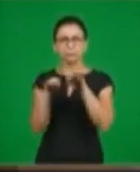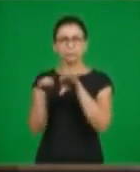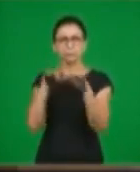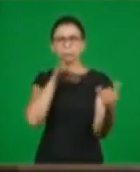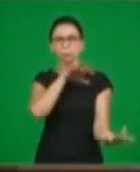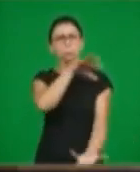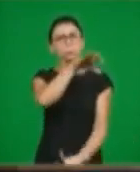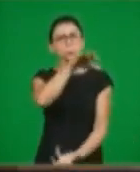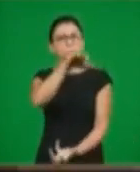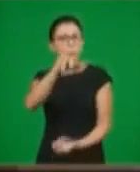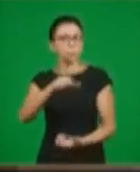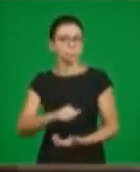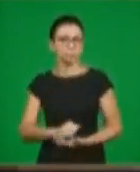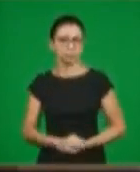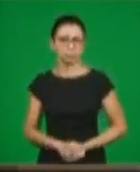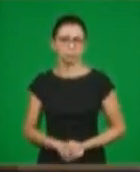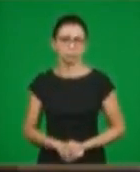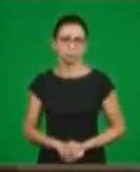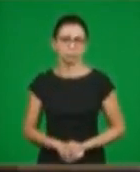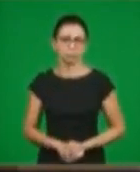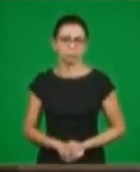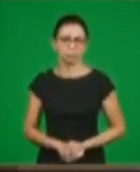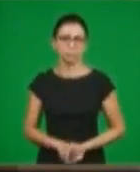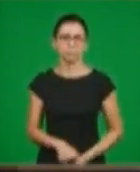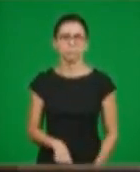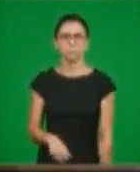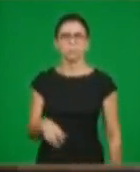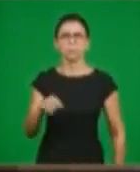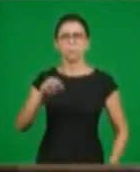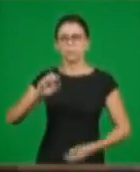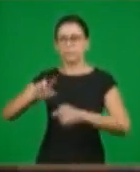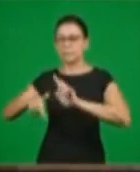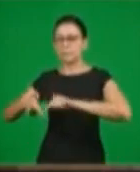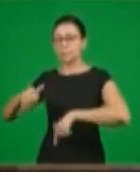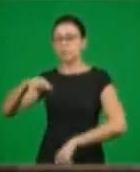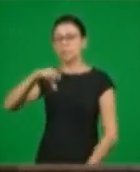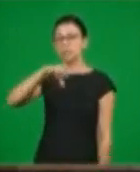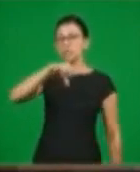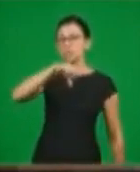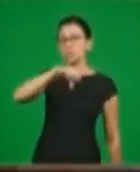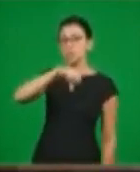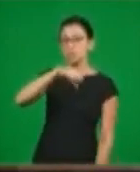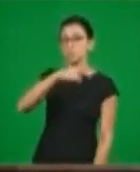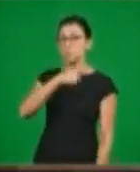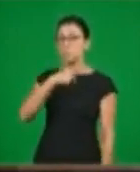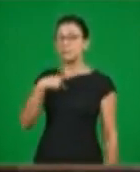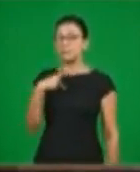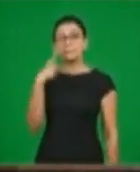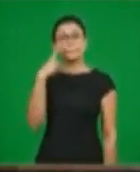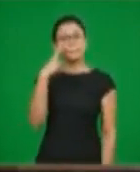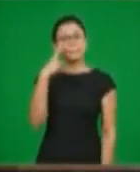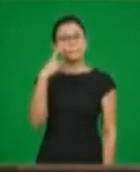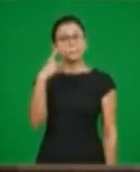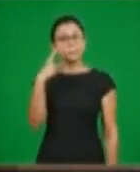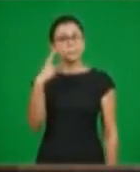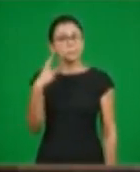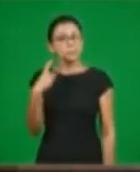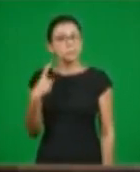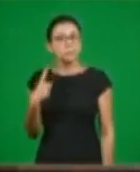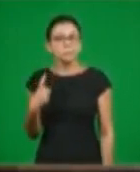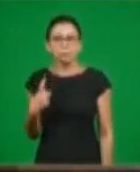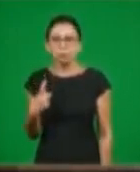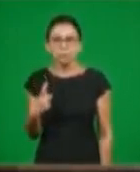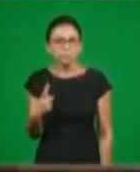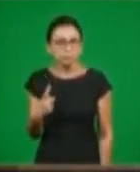had. We have brothers, and we have 9 pastors in Israel. They're really